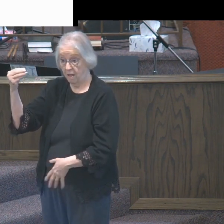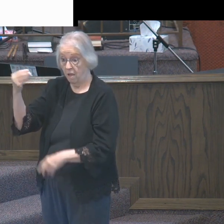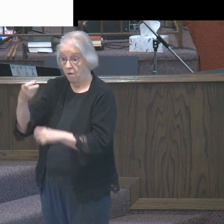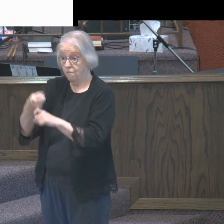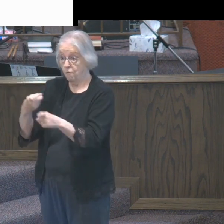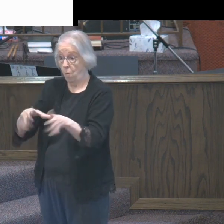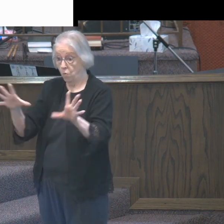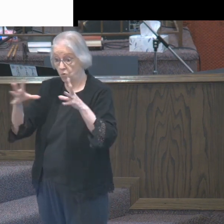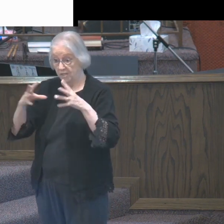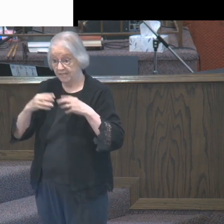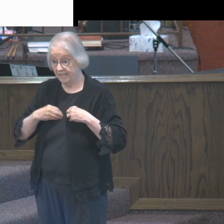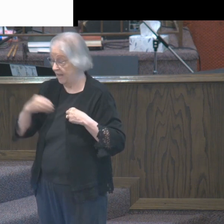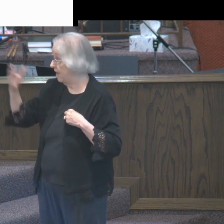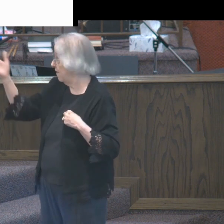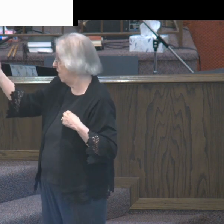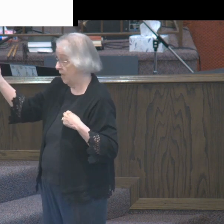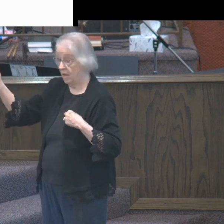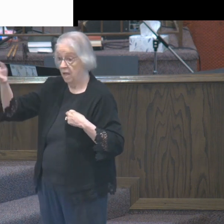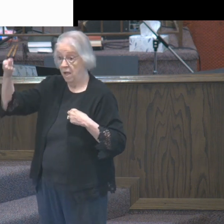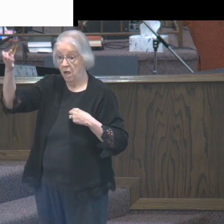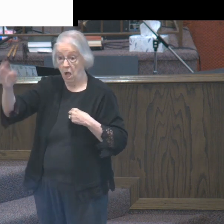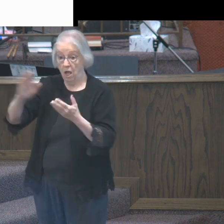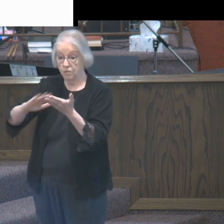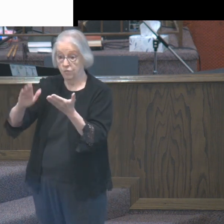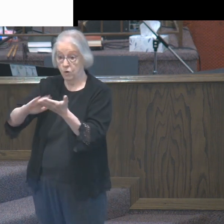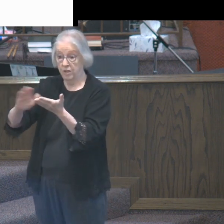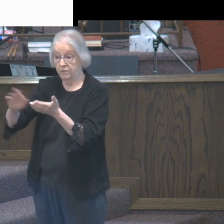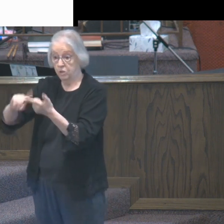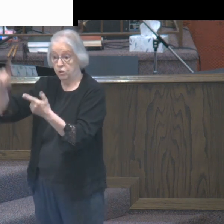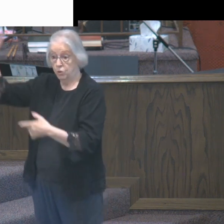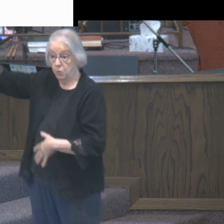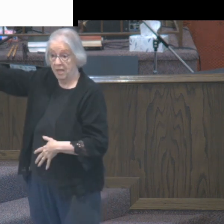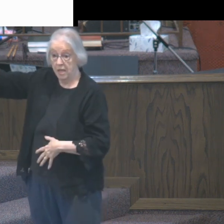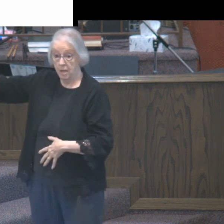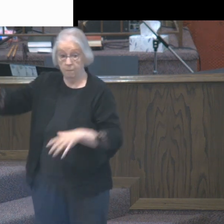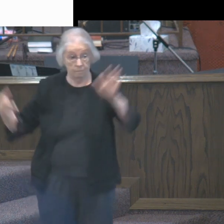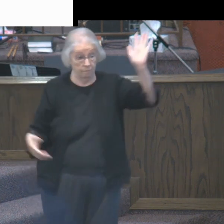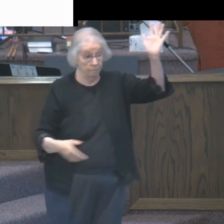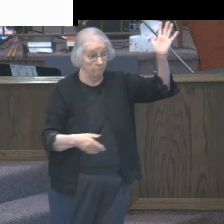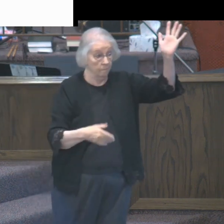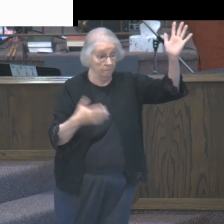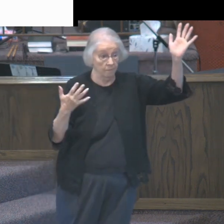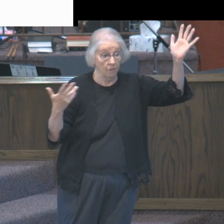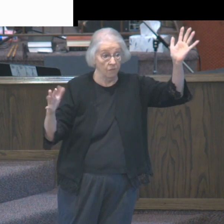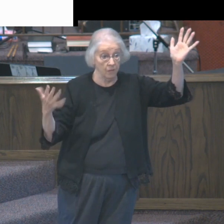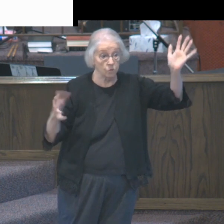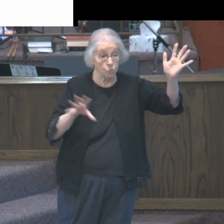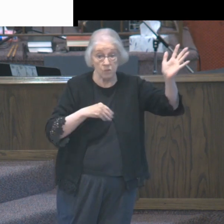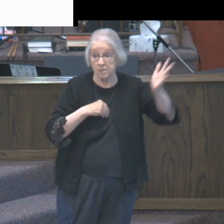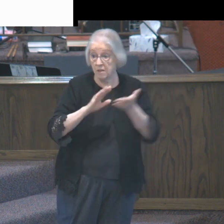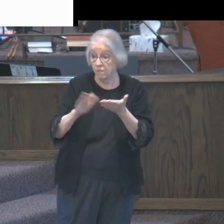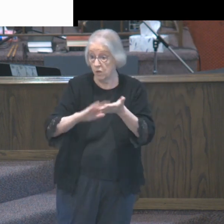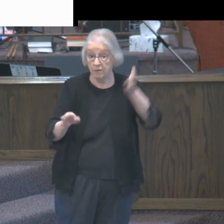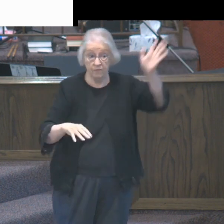forgiveness. Because he is love. And because he